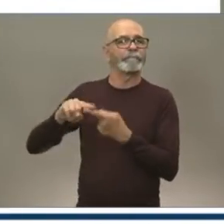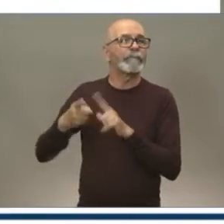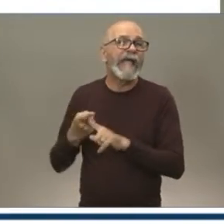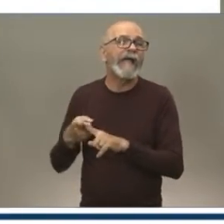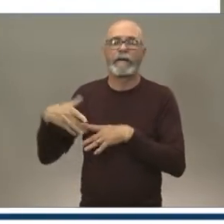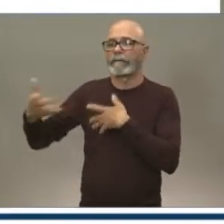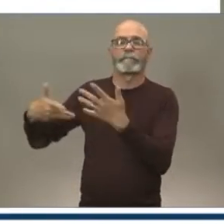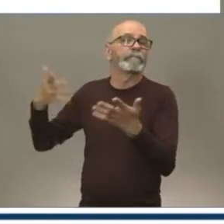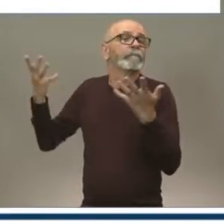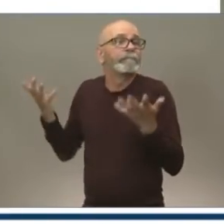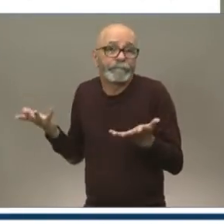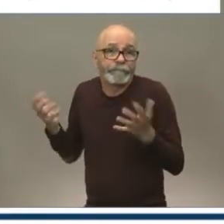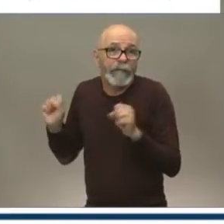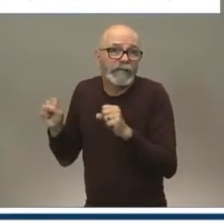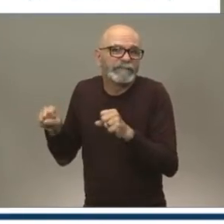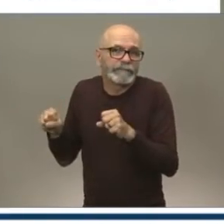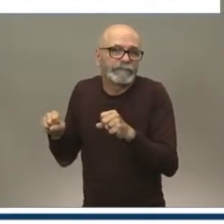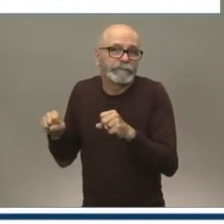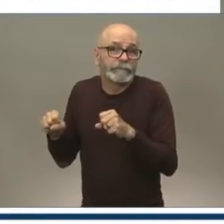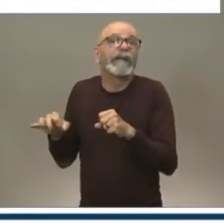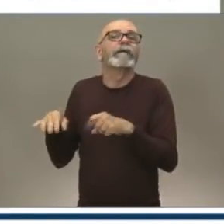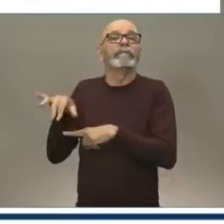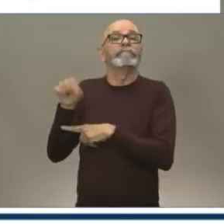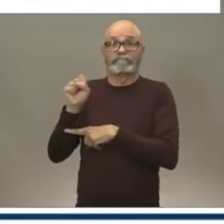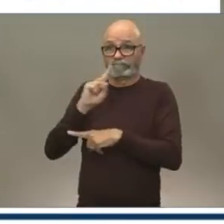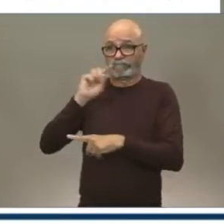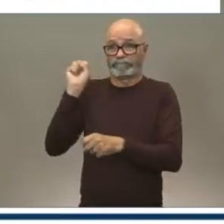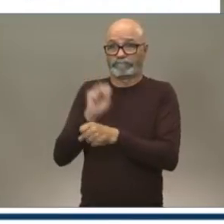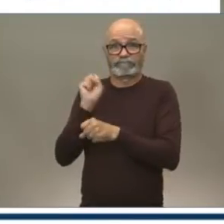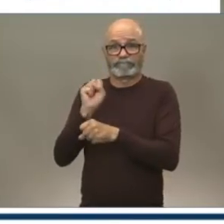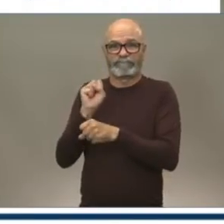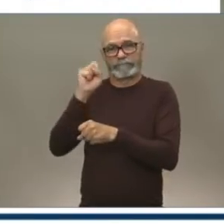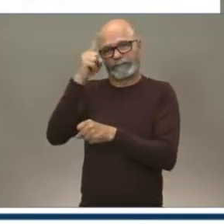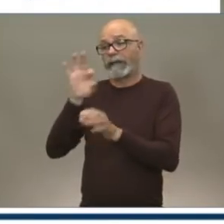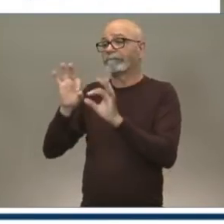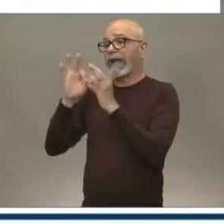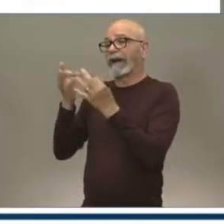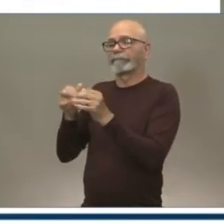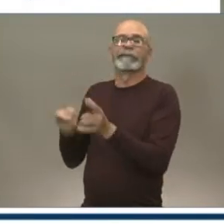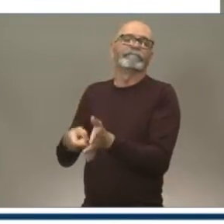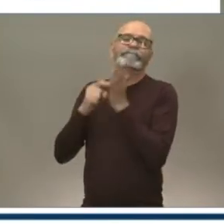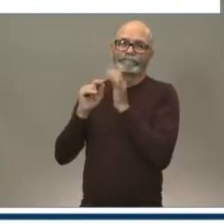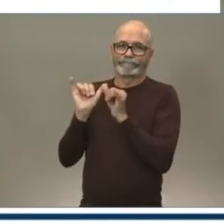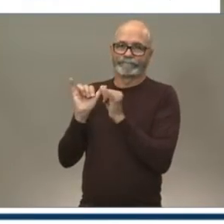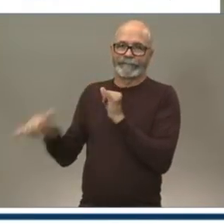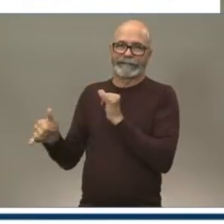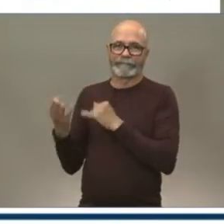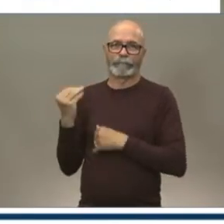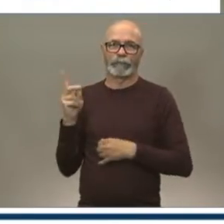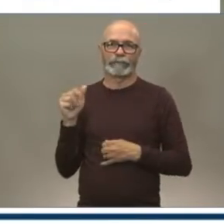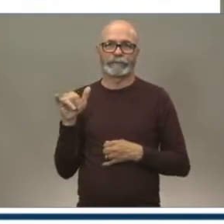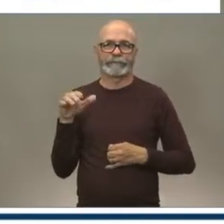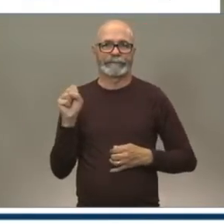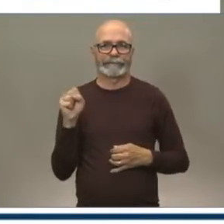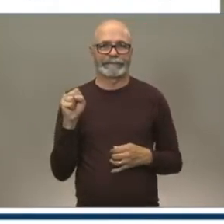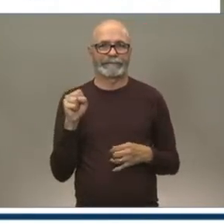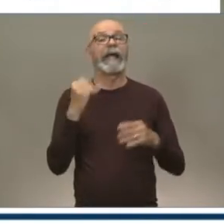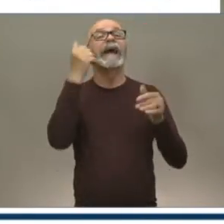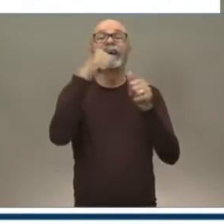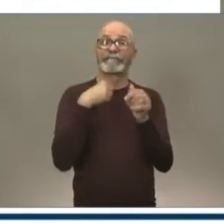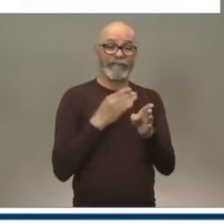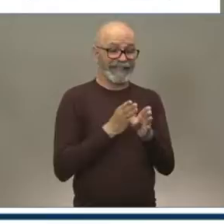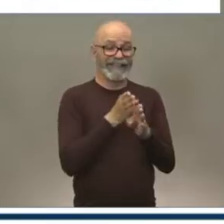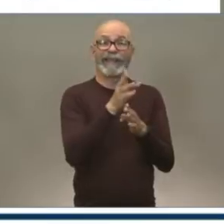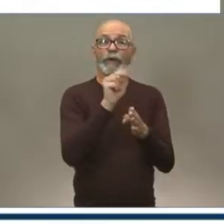allowed to do that. If they choose that, then the whole household is in quarantine. So it shows that our border measures are working. We're detecting lots of